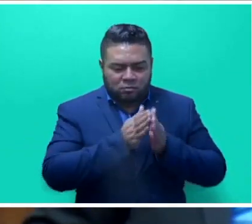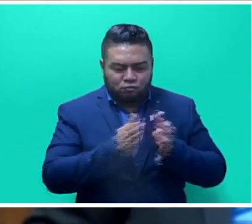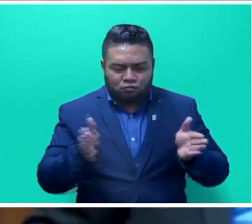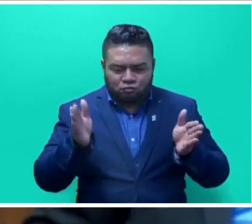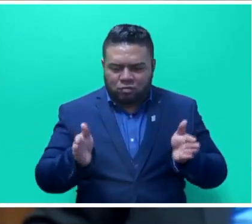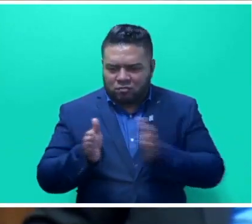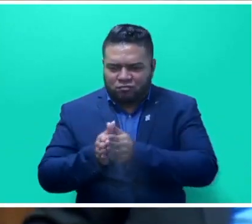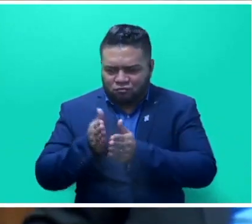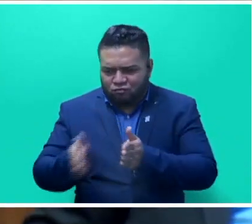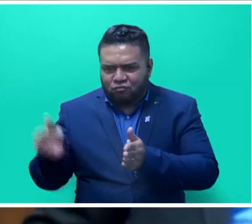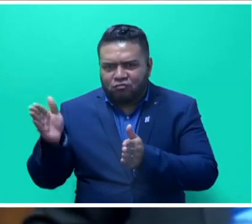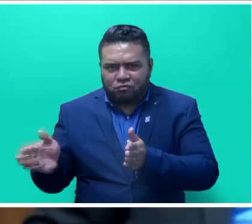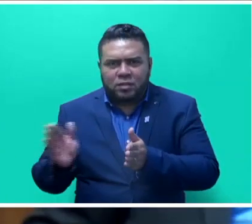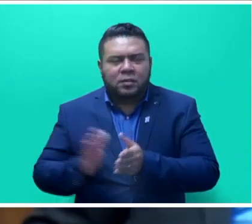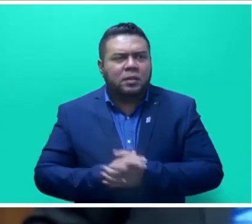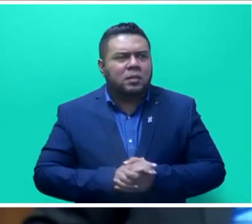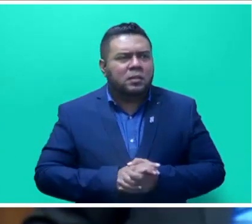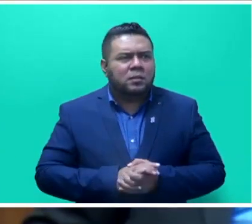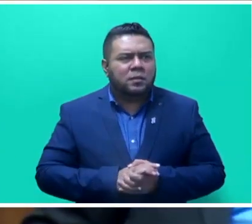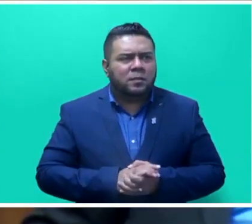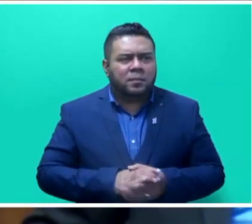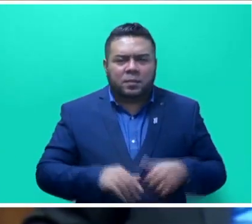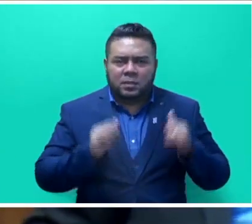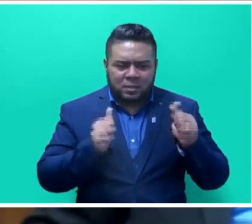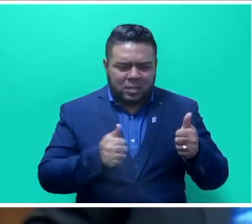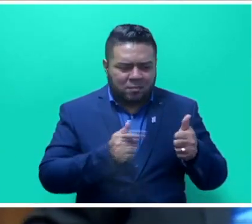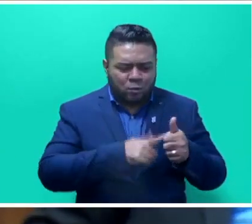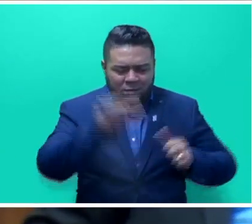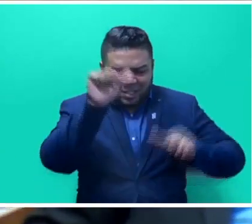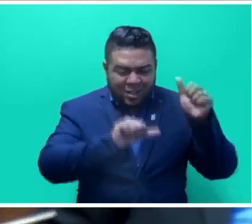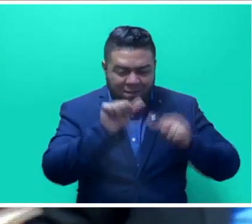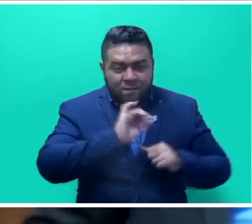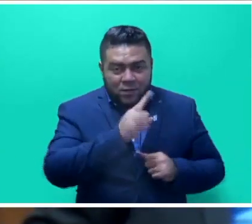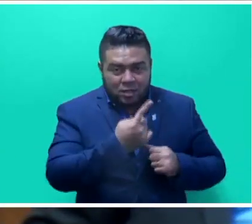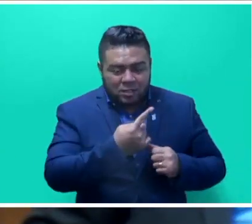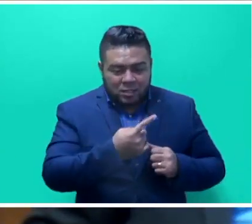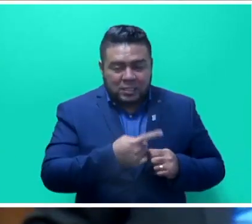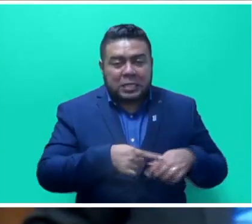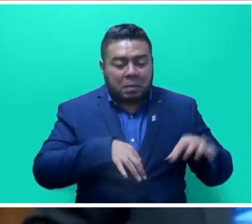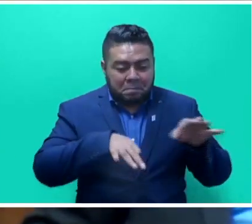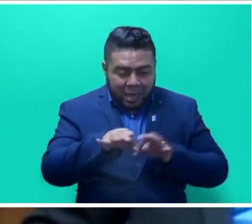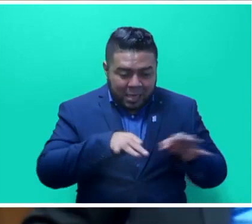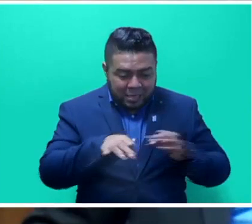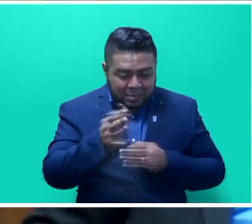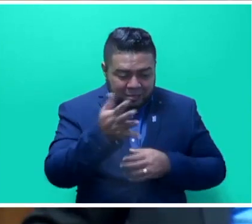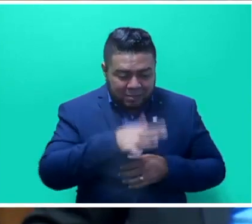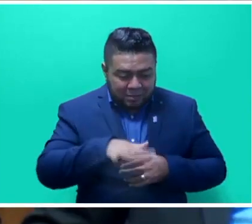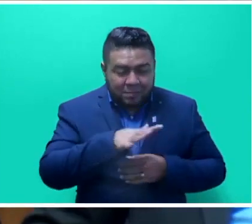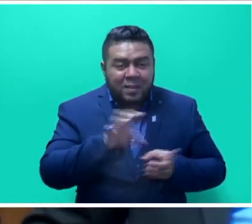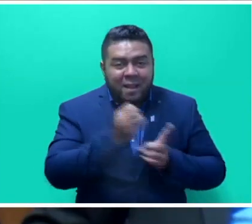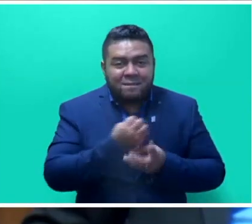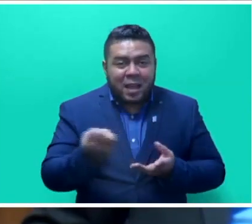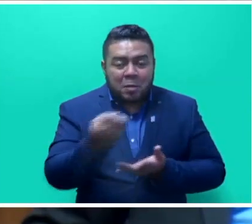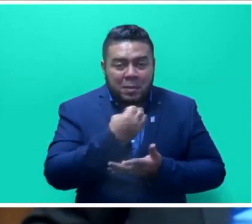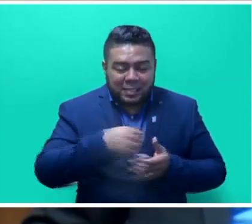The preparation phases includes topographic surveys, scheme plans, environmental